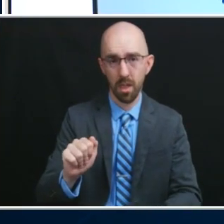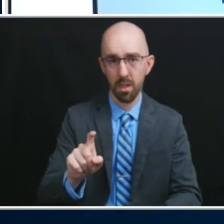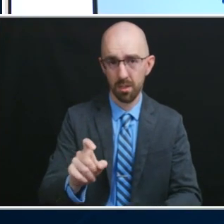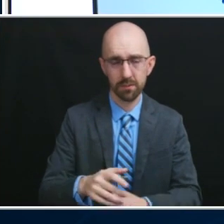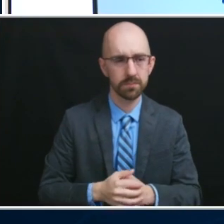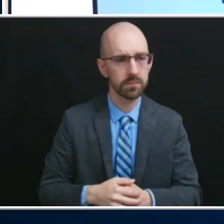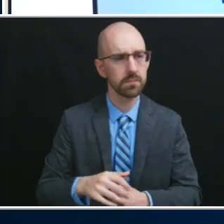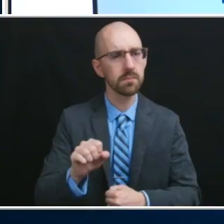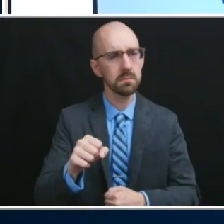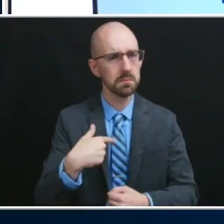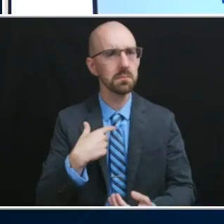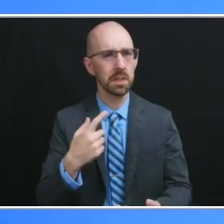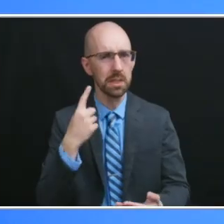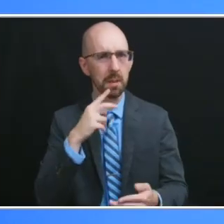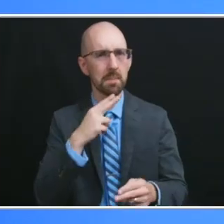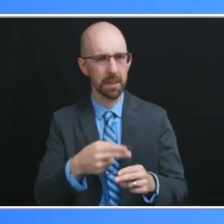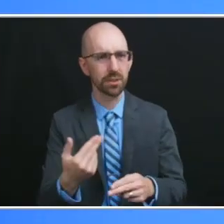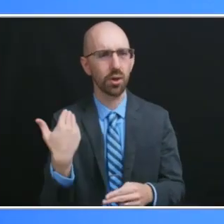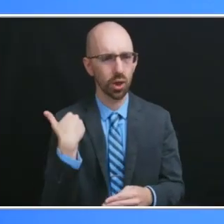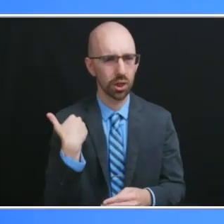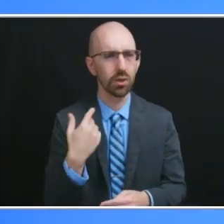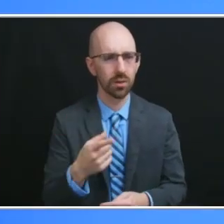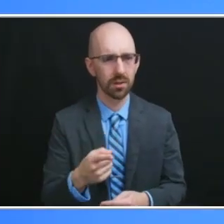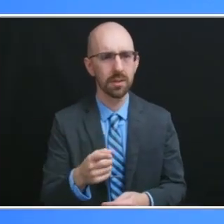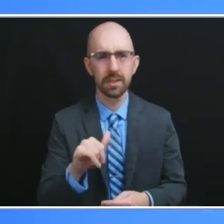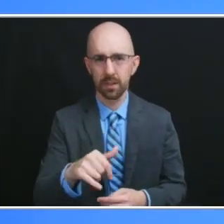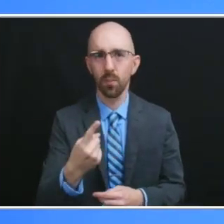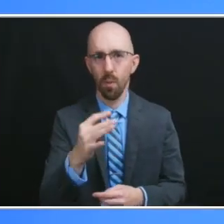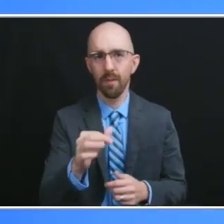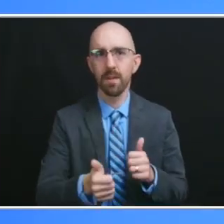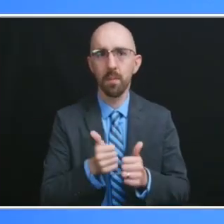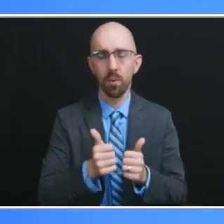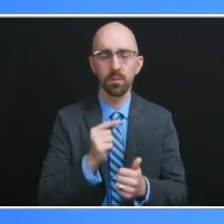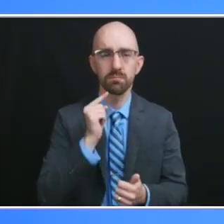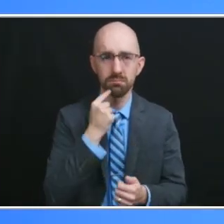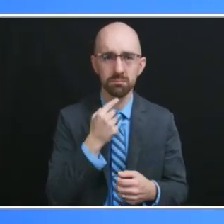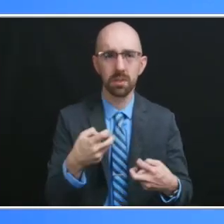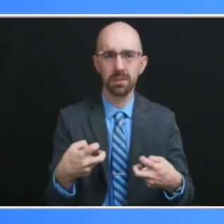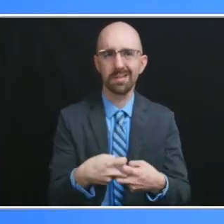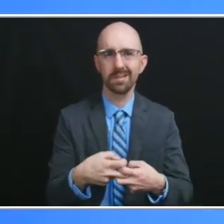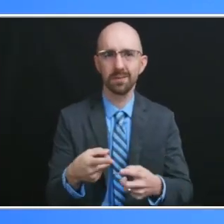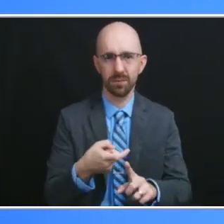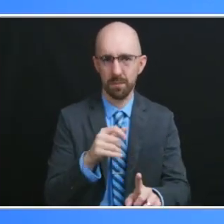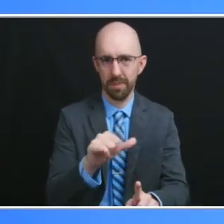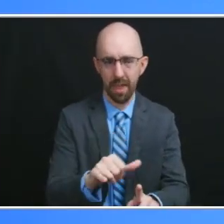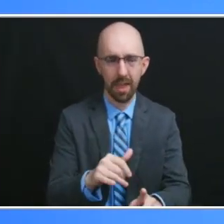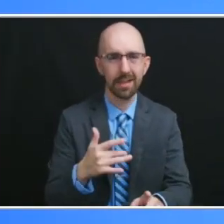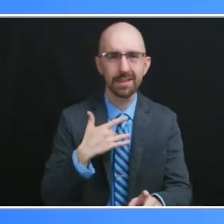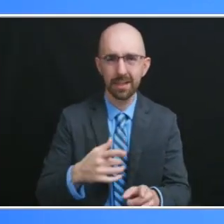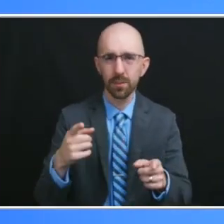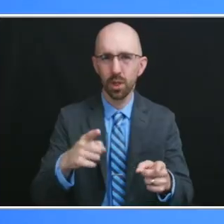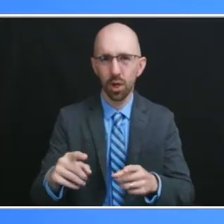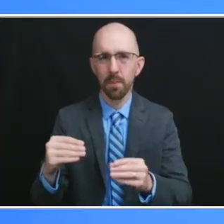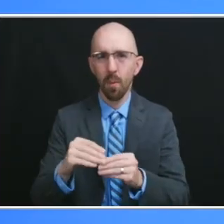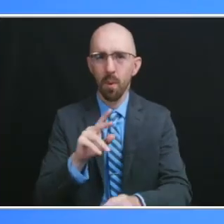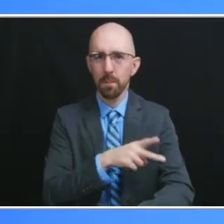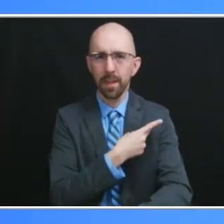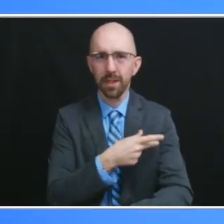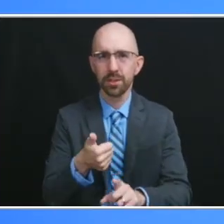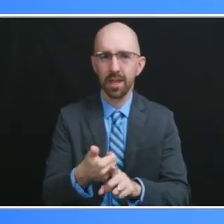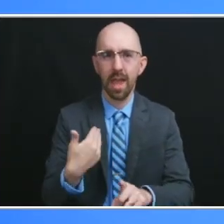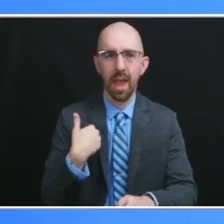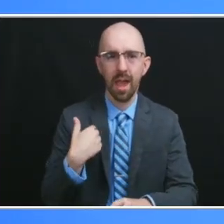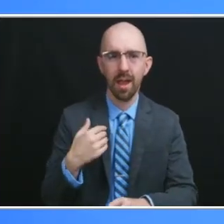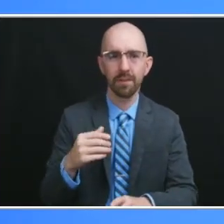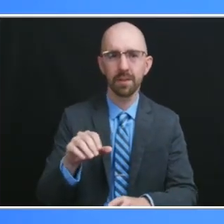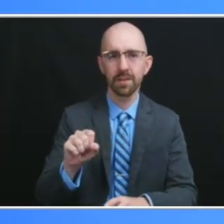I think I mentioned that earlier. That is one of the most serious complications. Again, it tends to occur more in the patients who have seropositive Sjögren's,